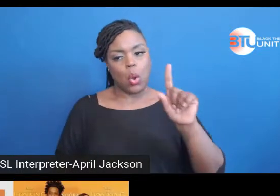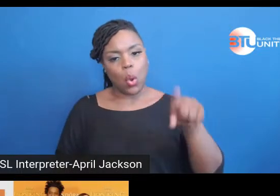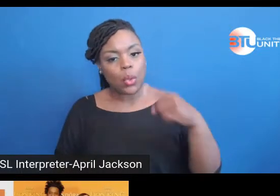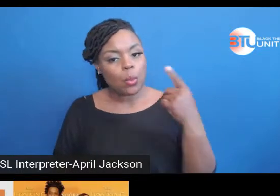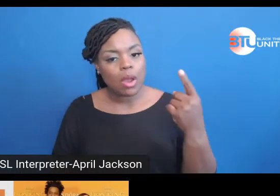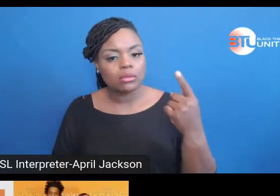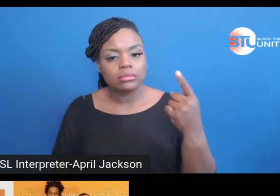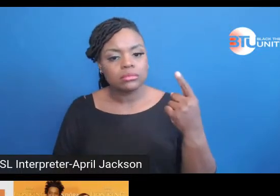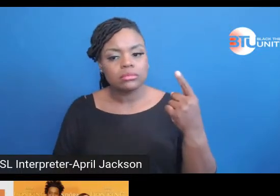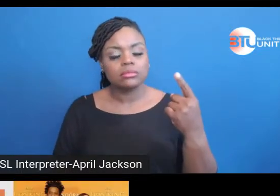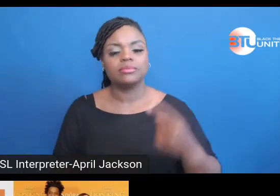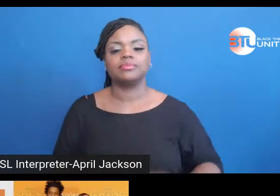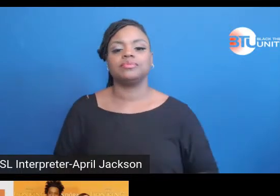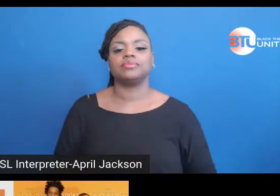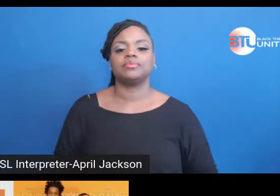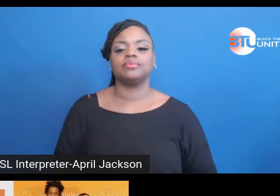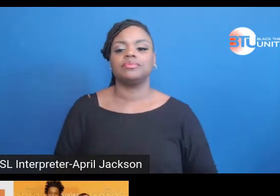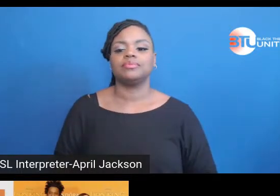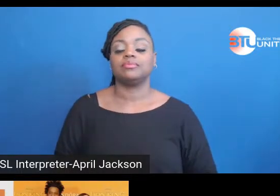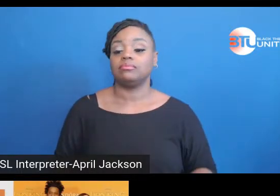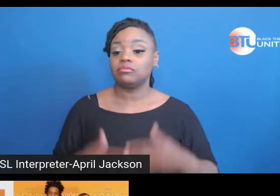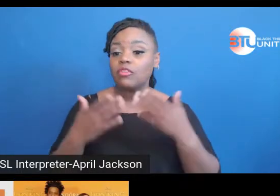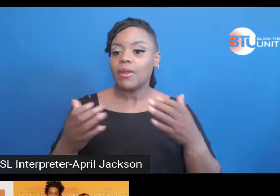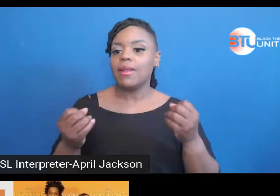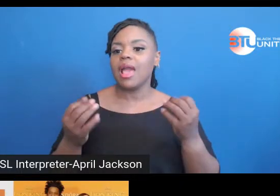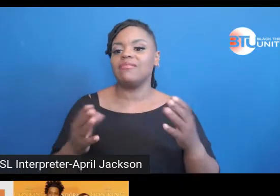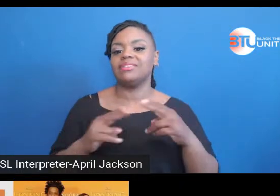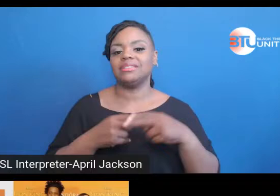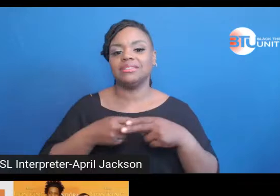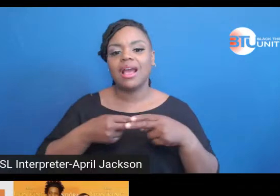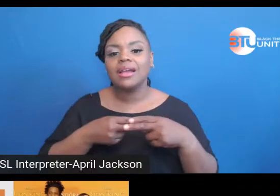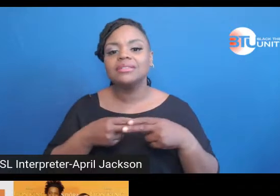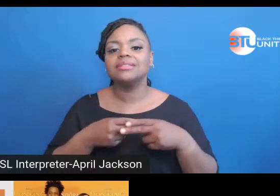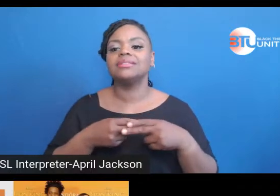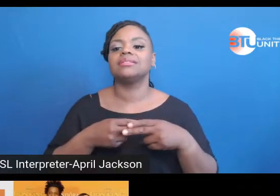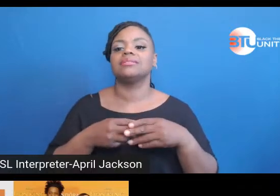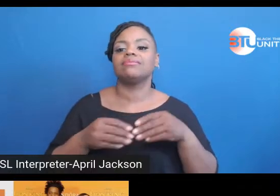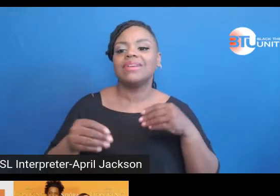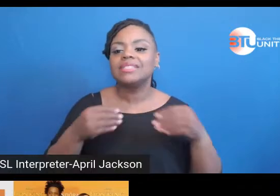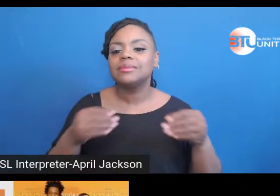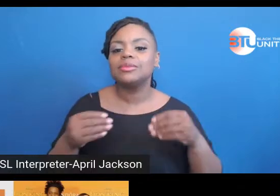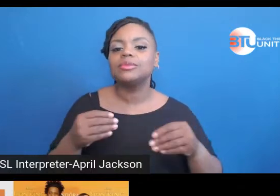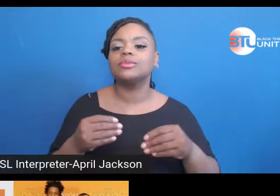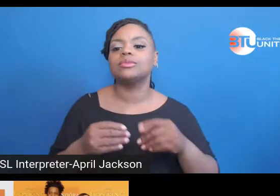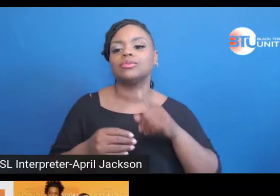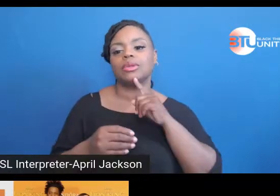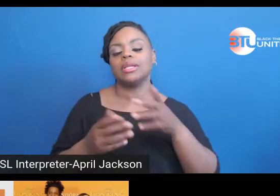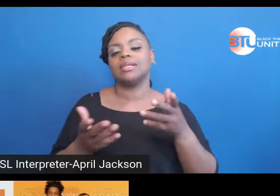And they offer a lot of flexibility, which is why you see them.